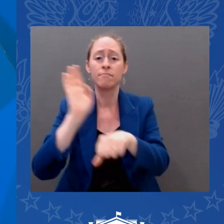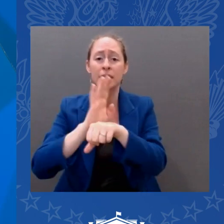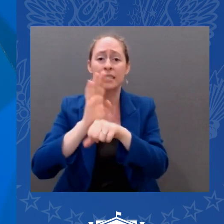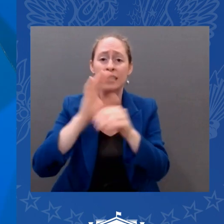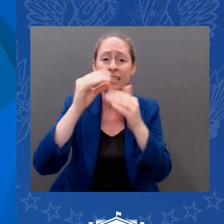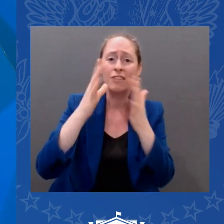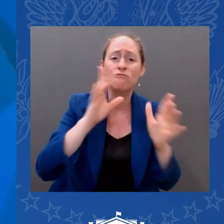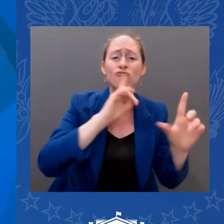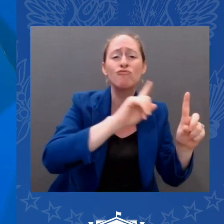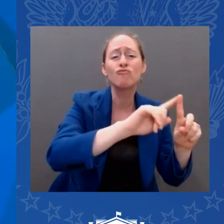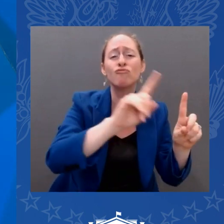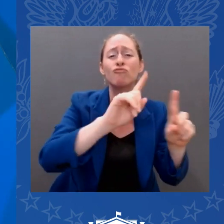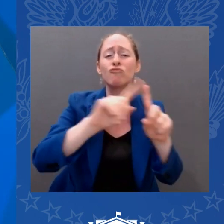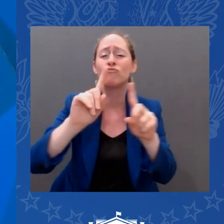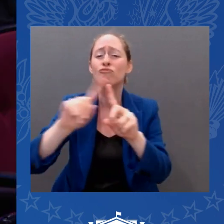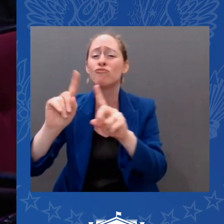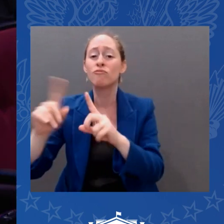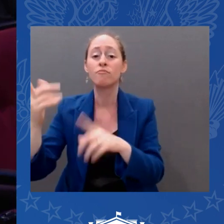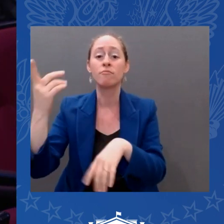Biden.